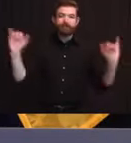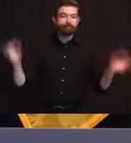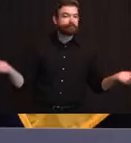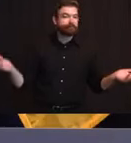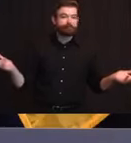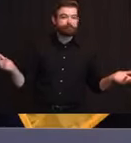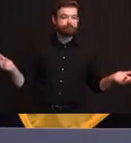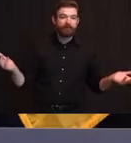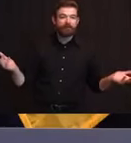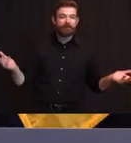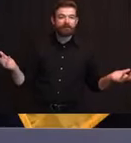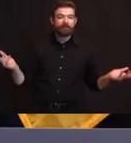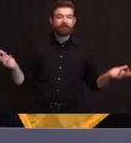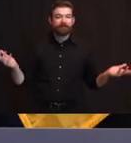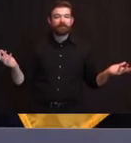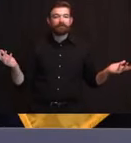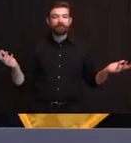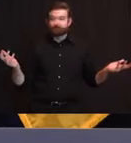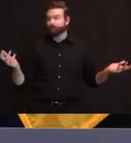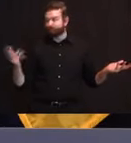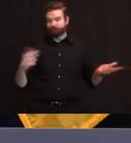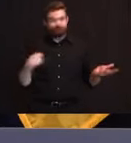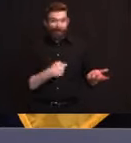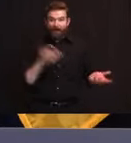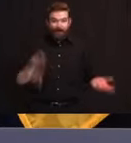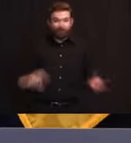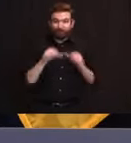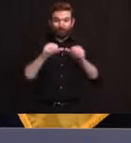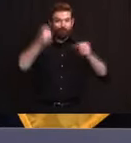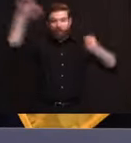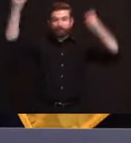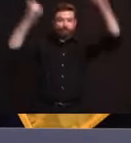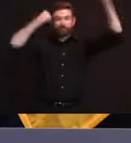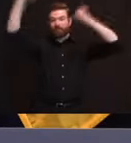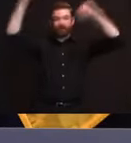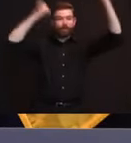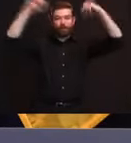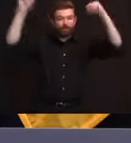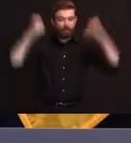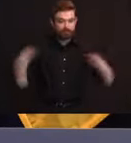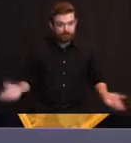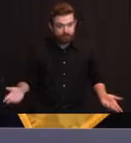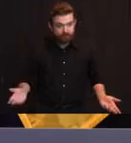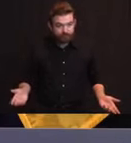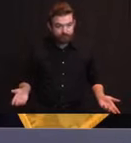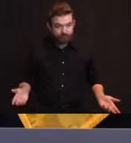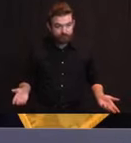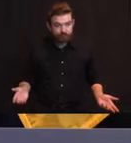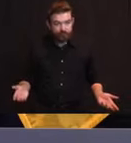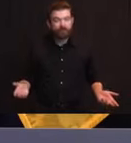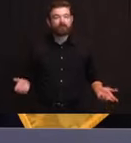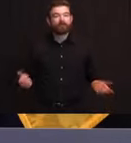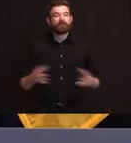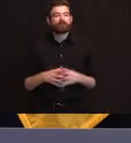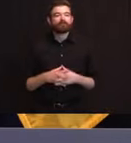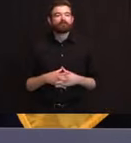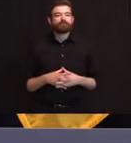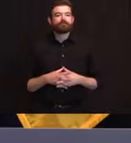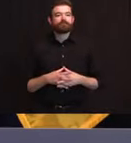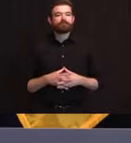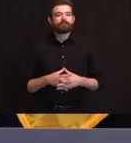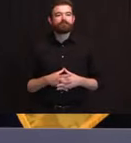the spectrum support at long last. I do think this time is different, to do everything we can in our, not just